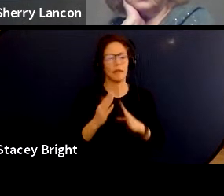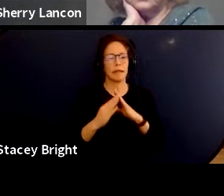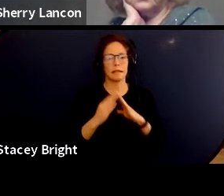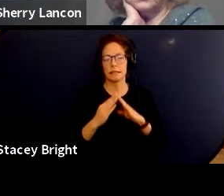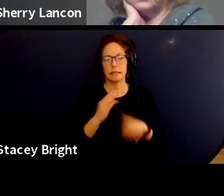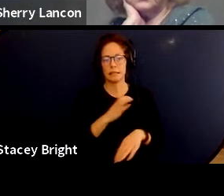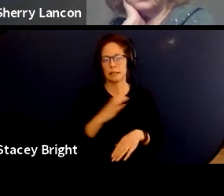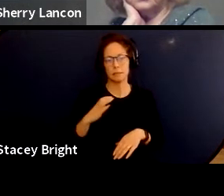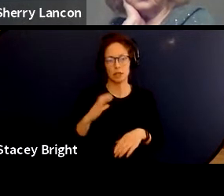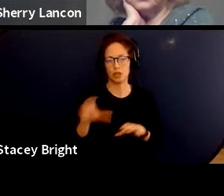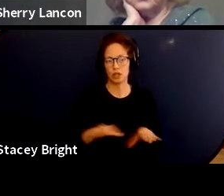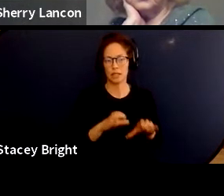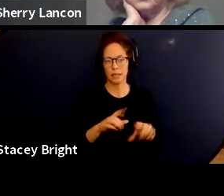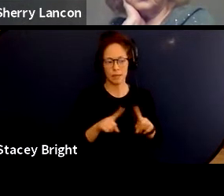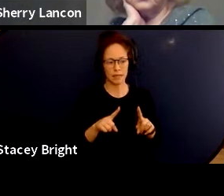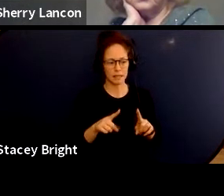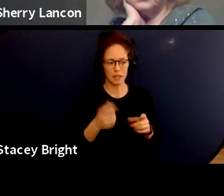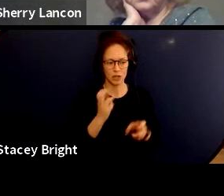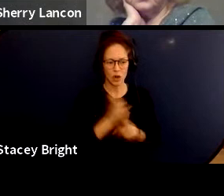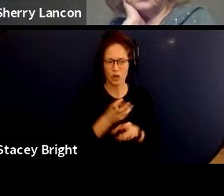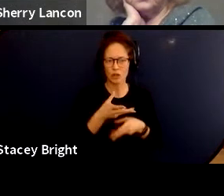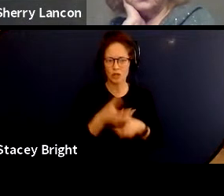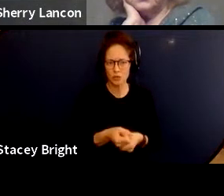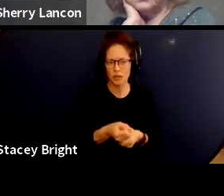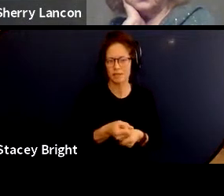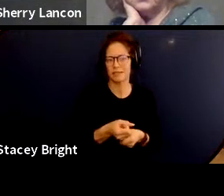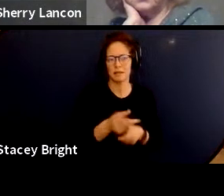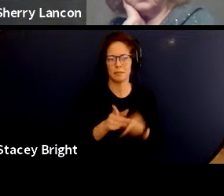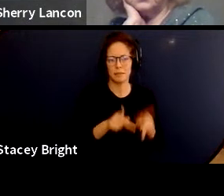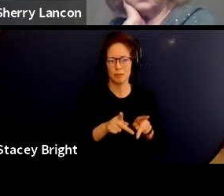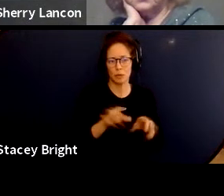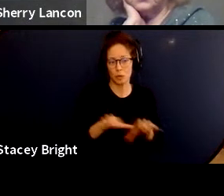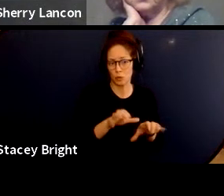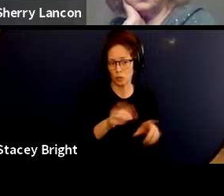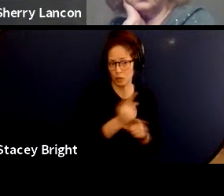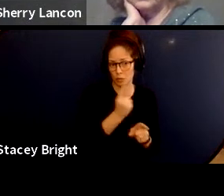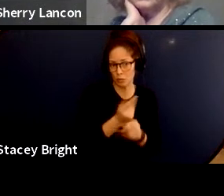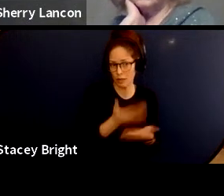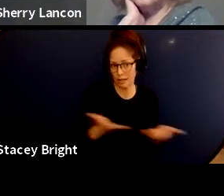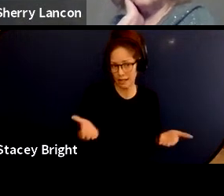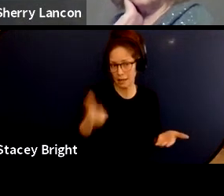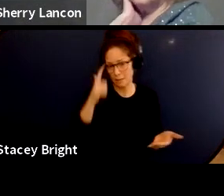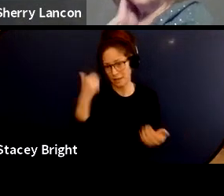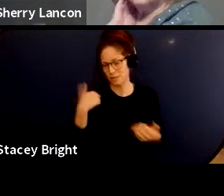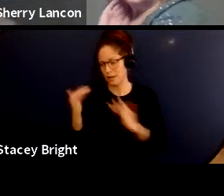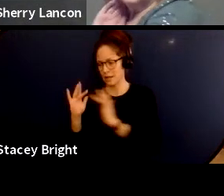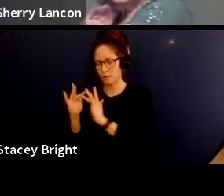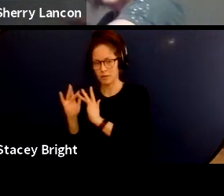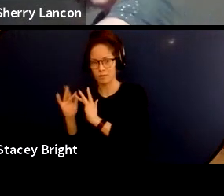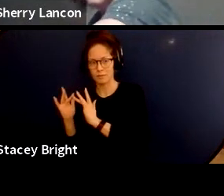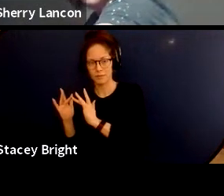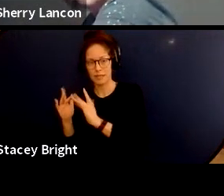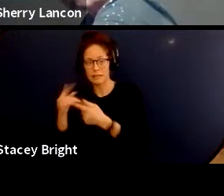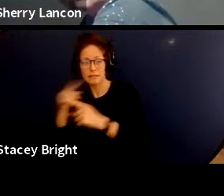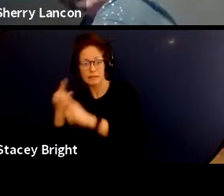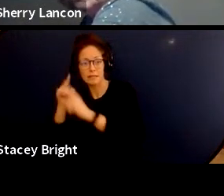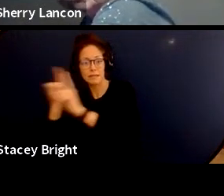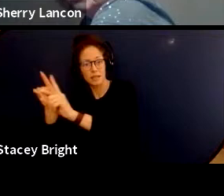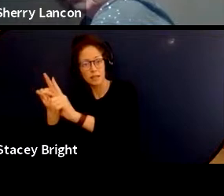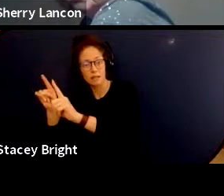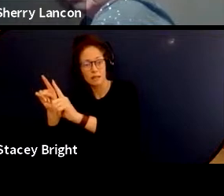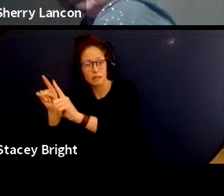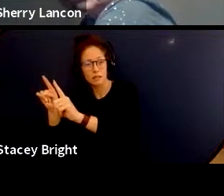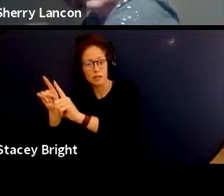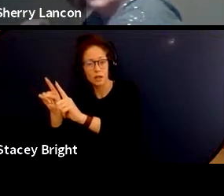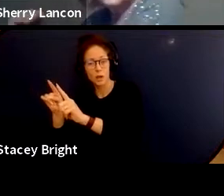really difficult to trust that people are doing the right thing because I'm in virtual and actually succeeding